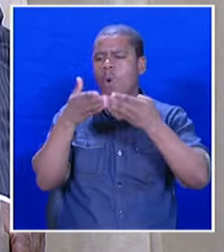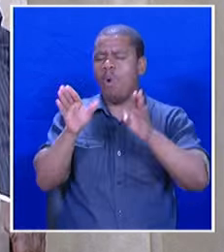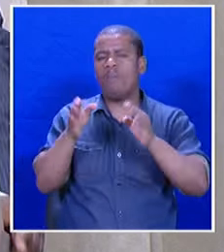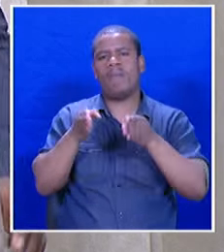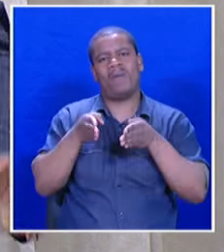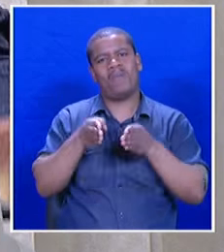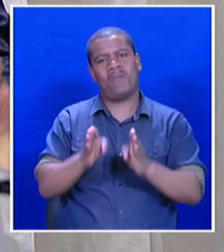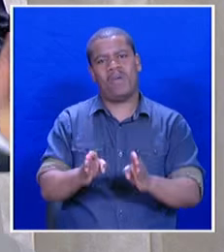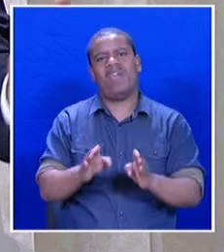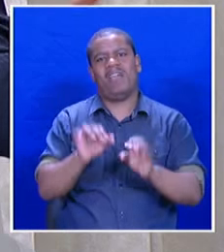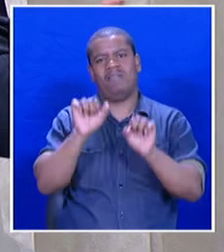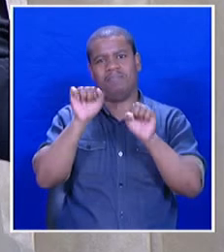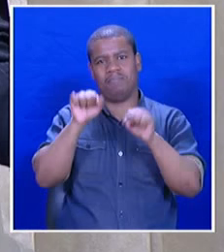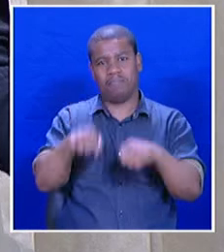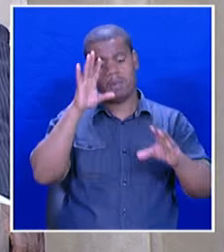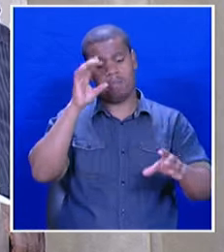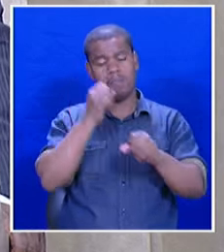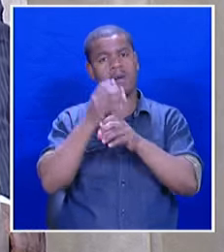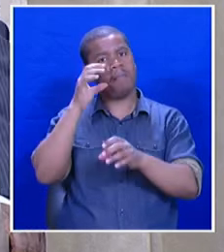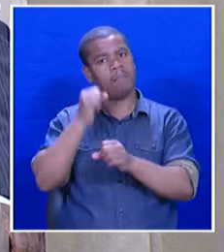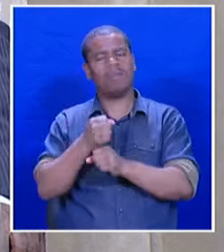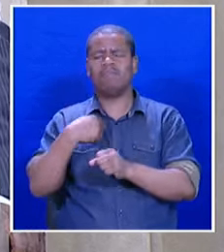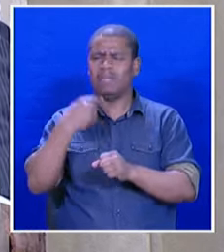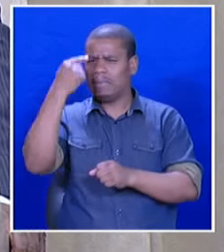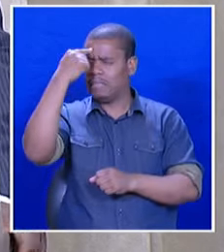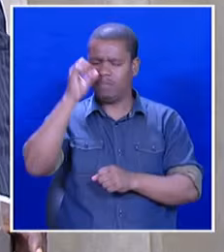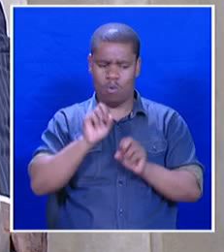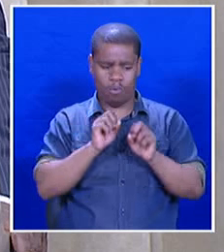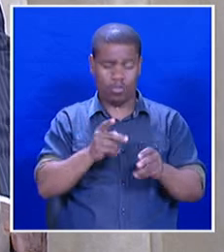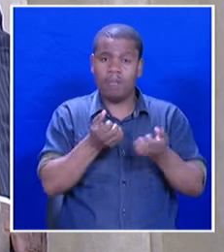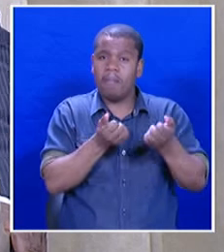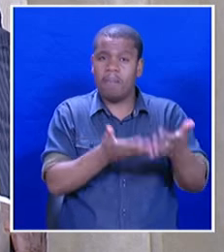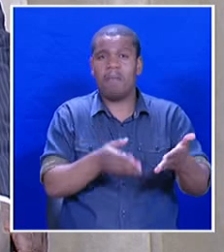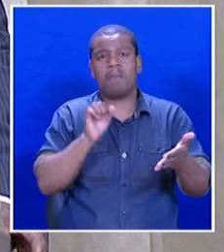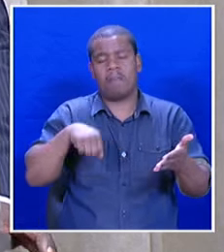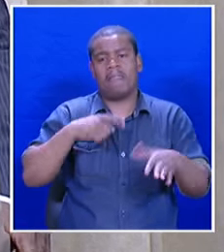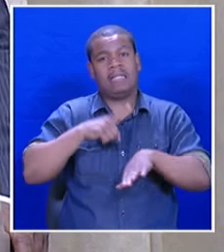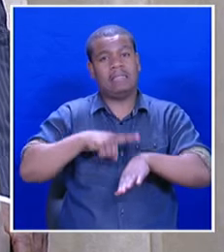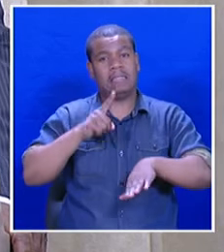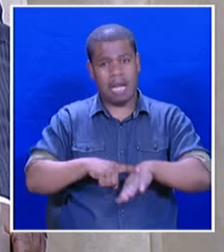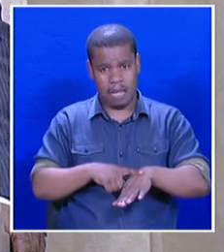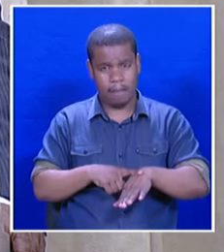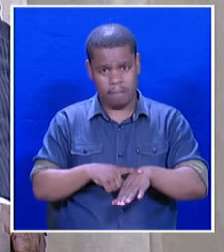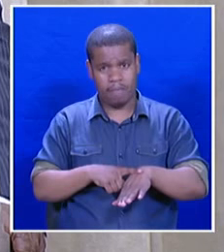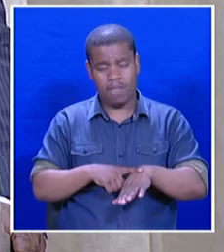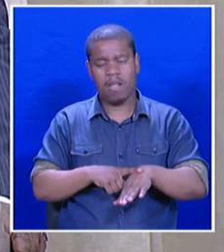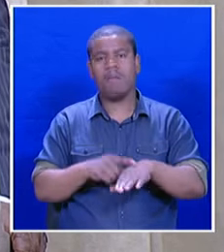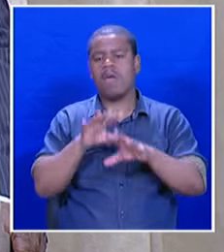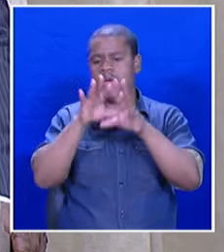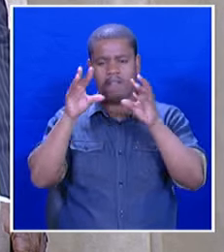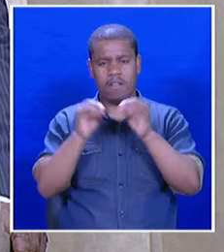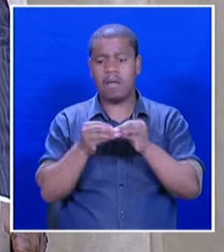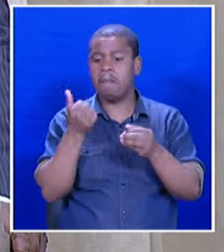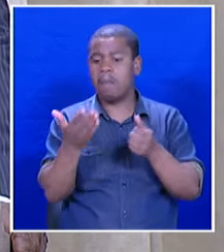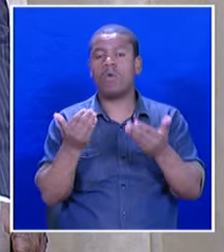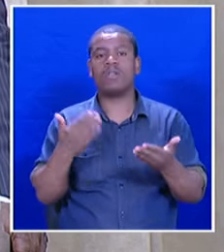and I think we should give them the opportunity and the time to come forward with whatever proposals they are dealing with.